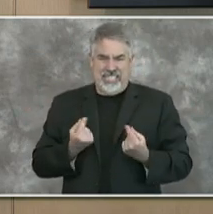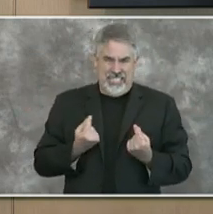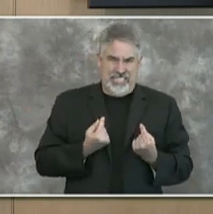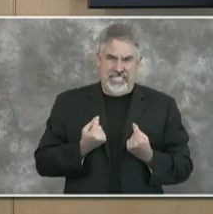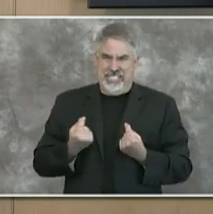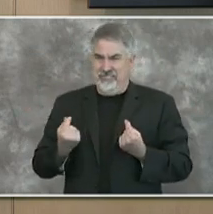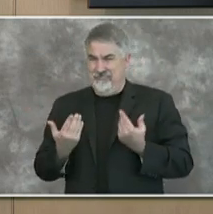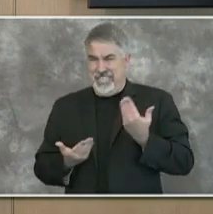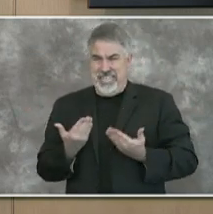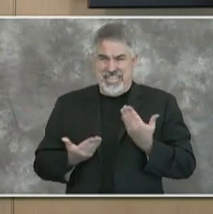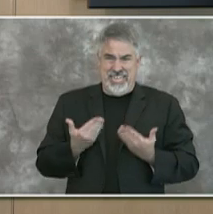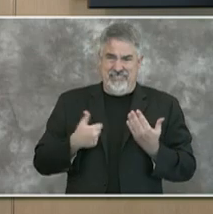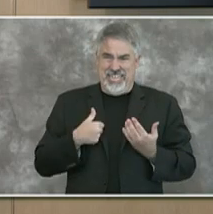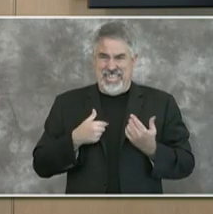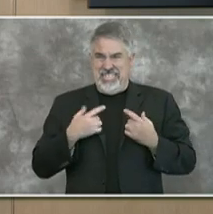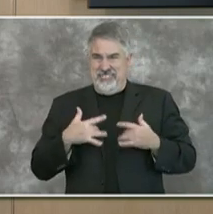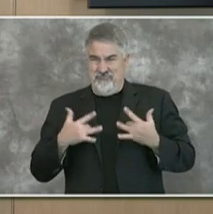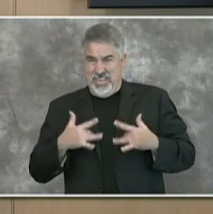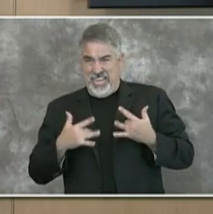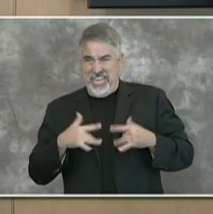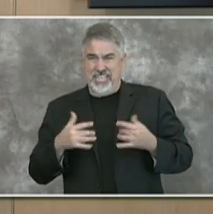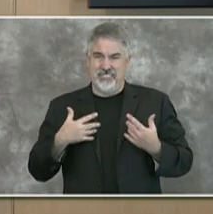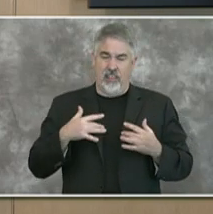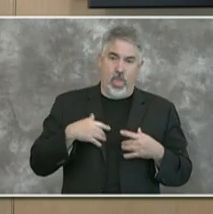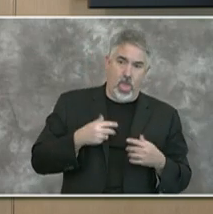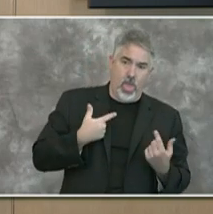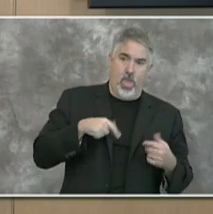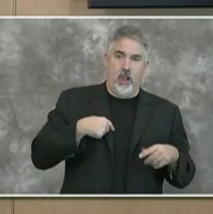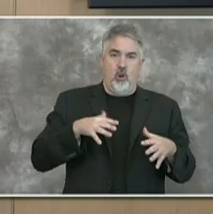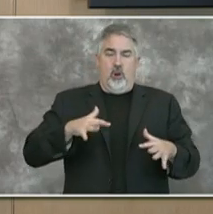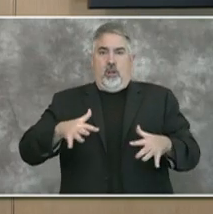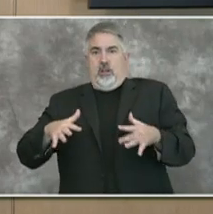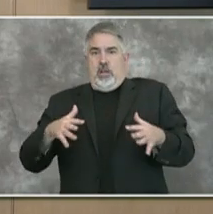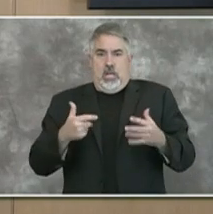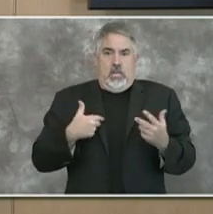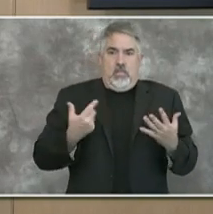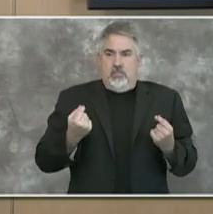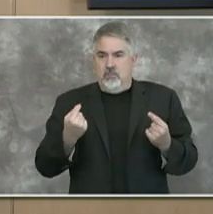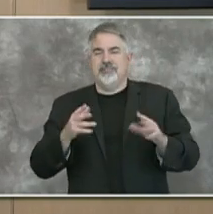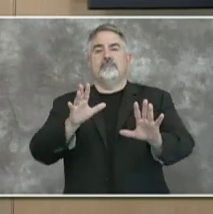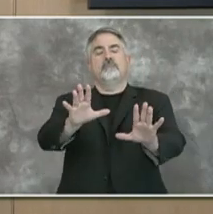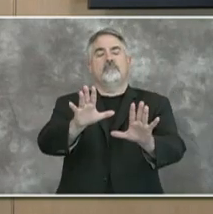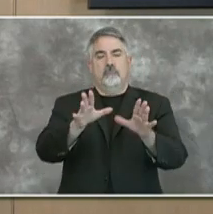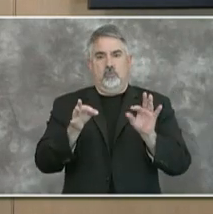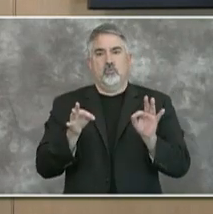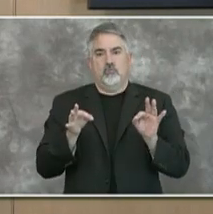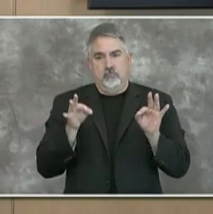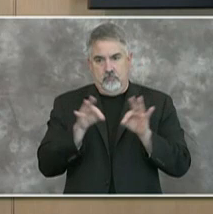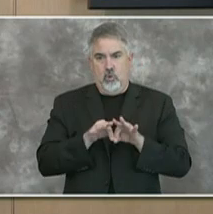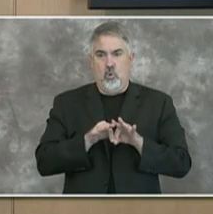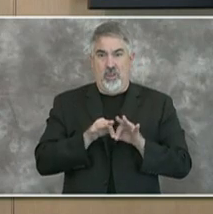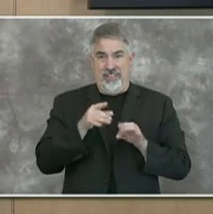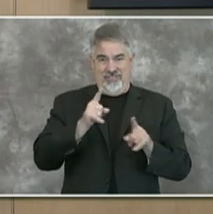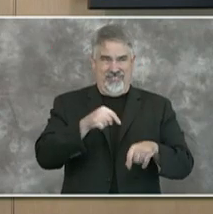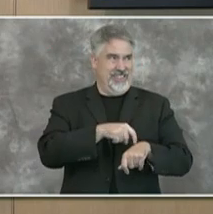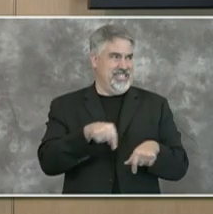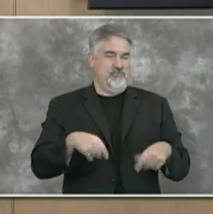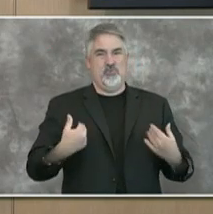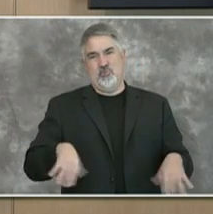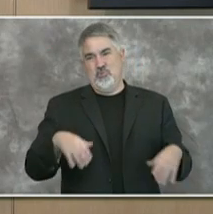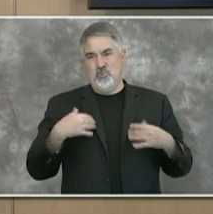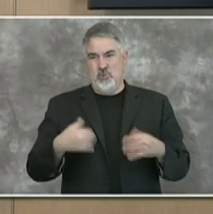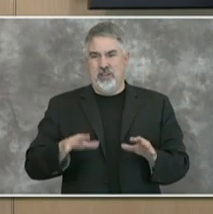be feeling depressed, will be critical for weathering this episode in reasonably good mental